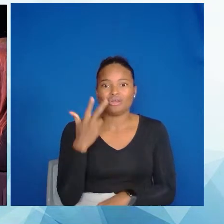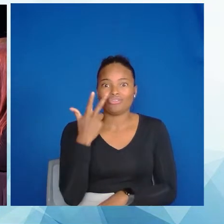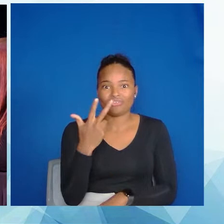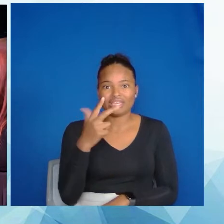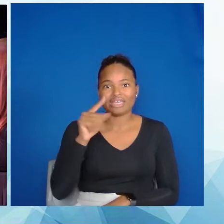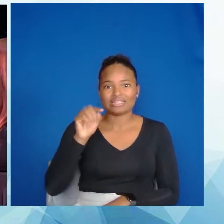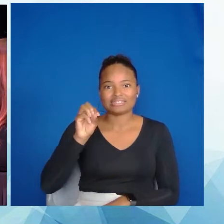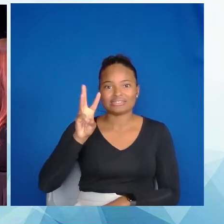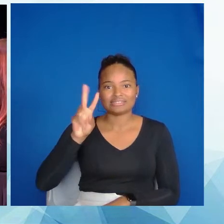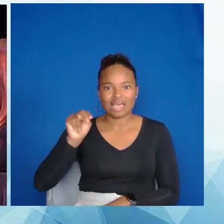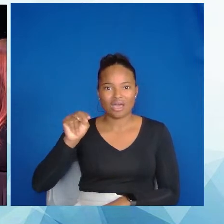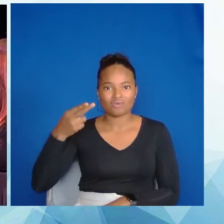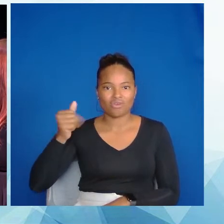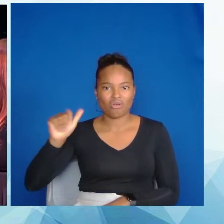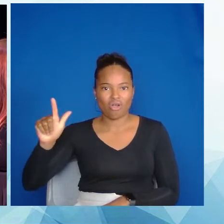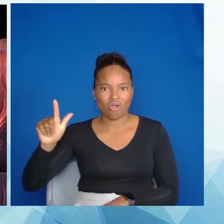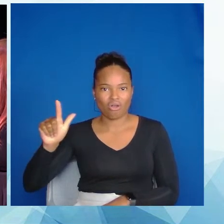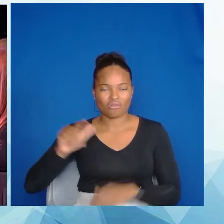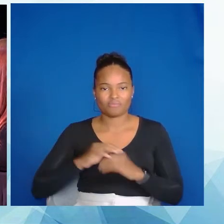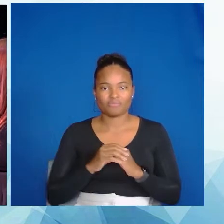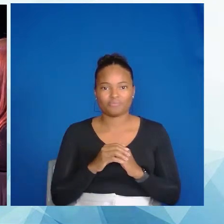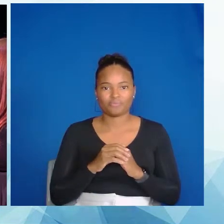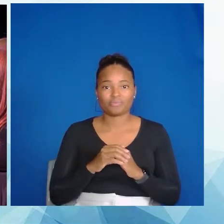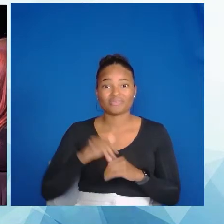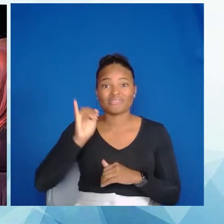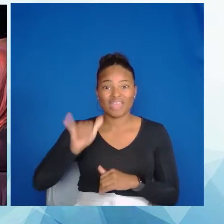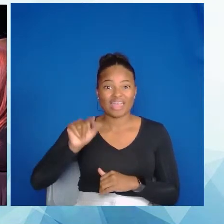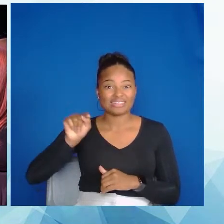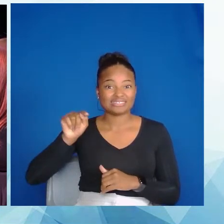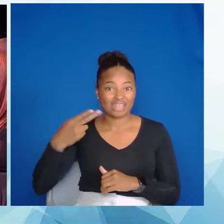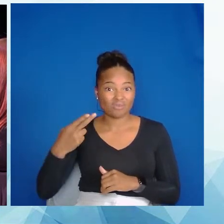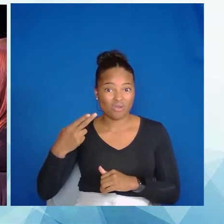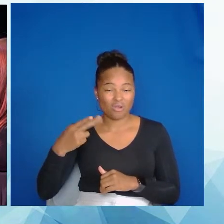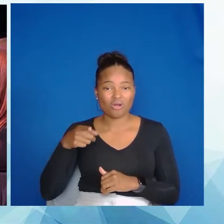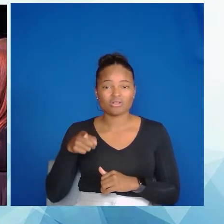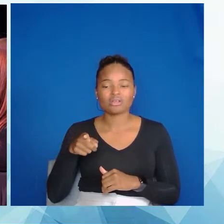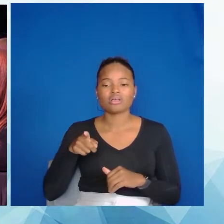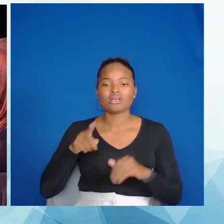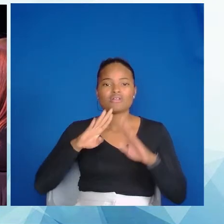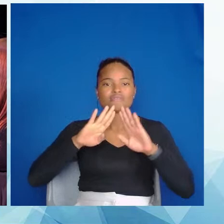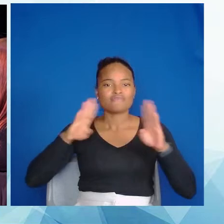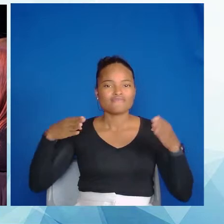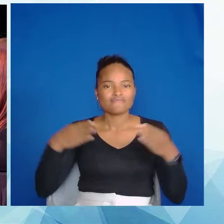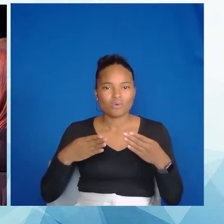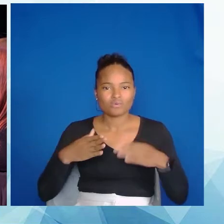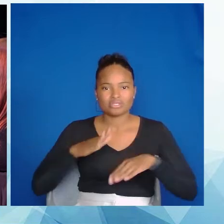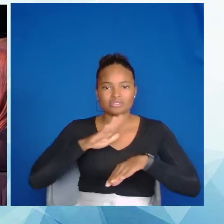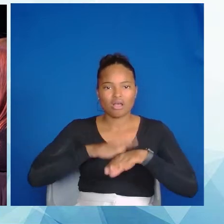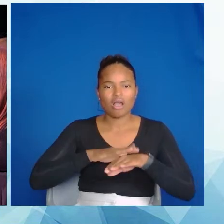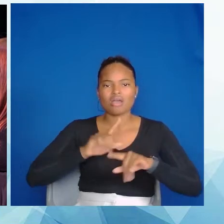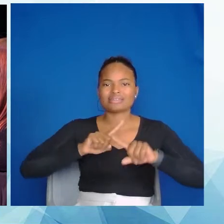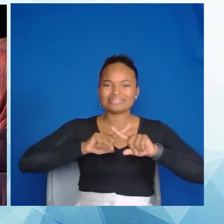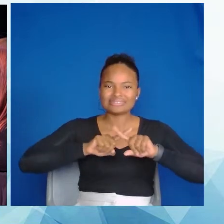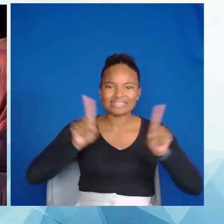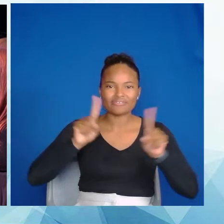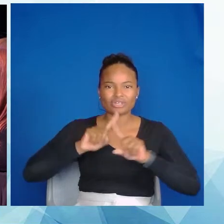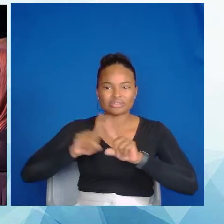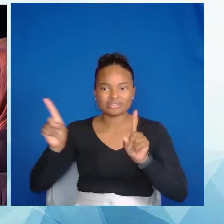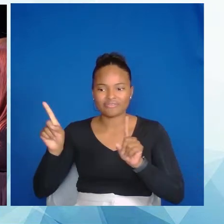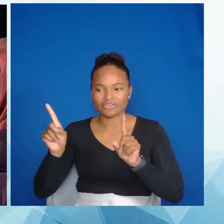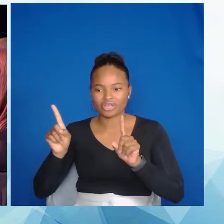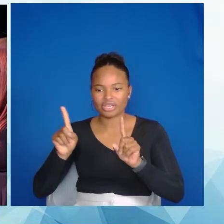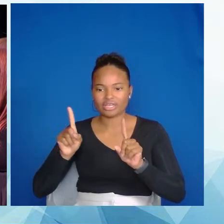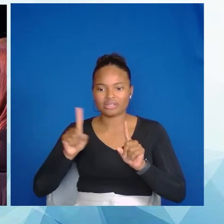halls. Those town halls were focusing on the different qualities for our